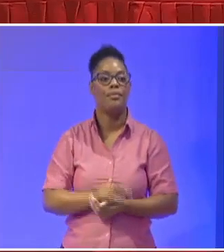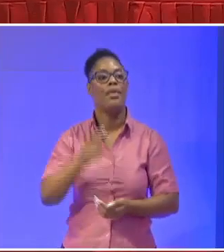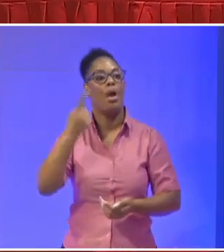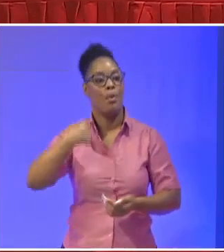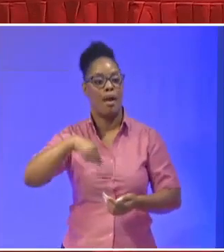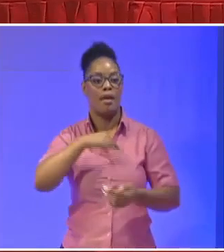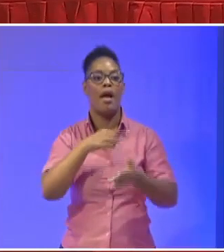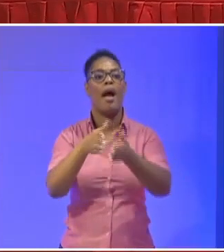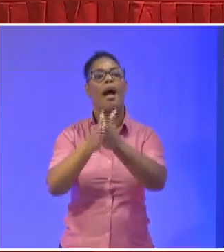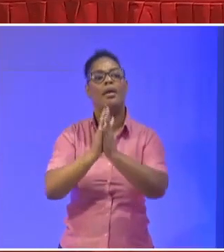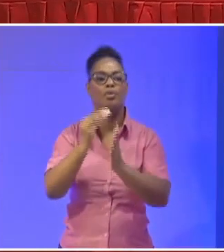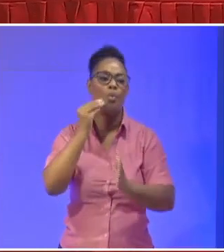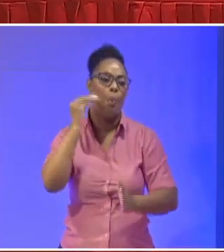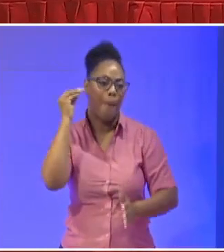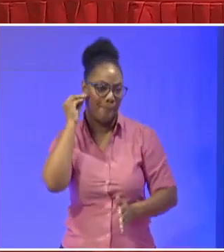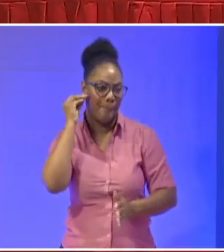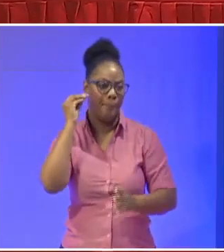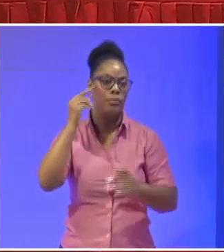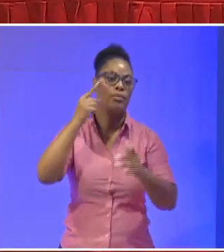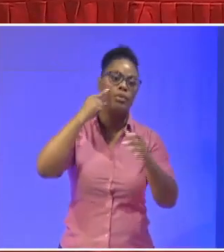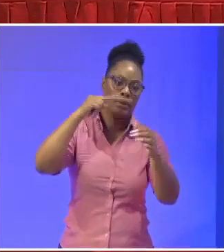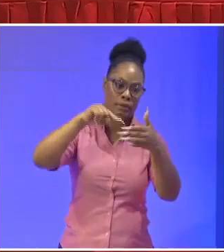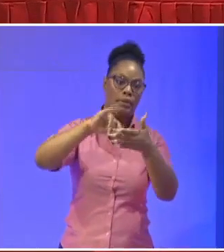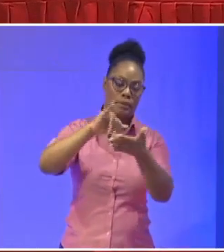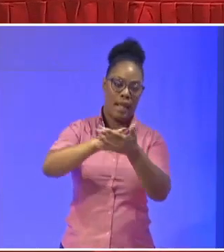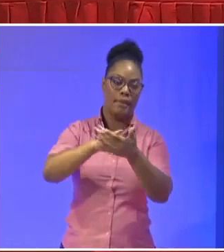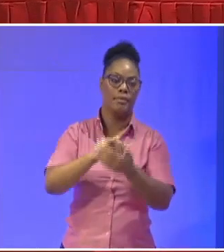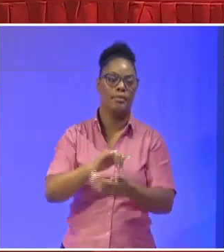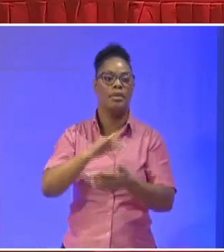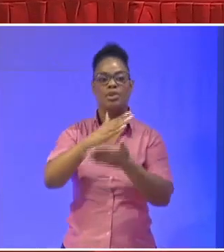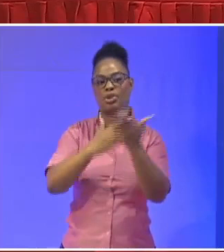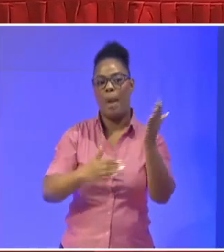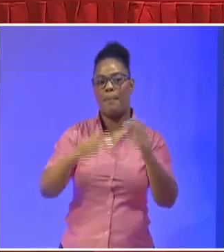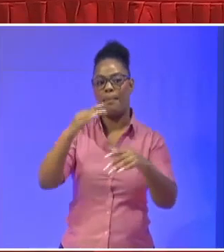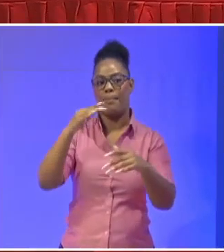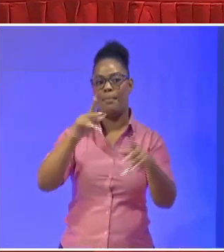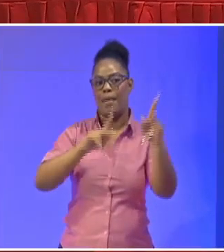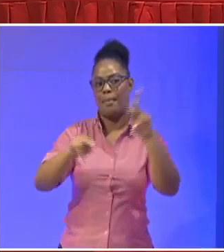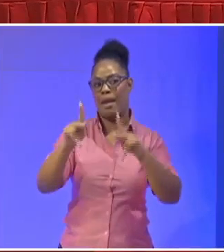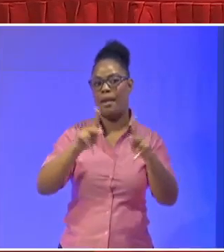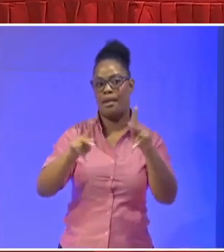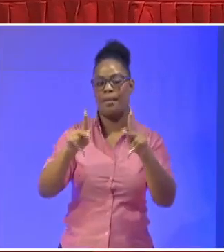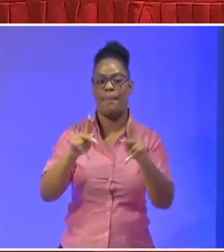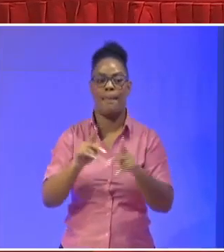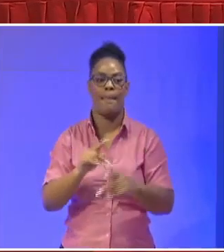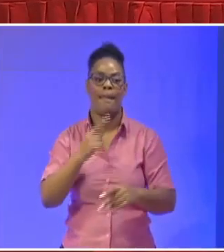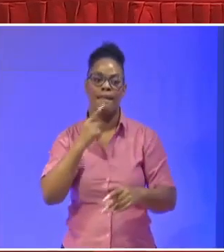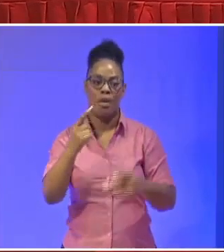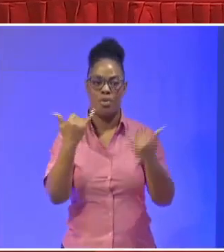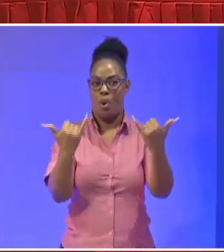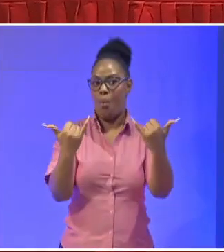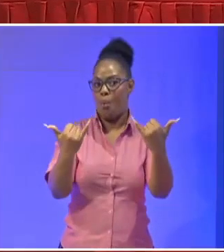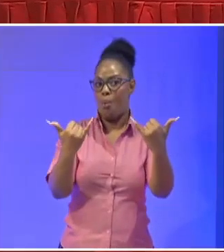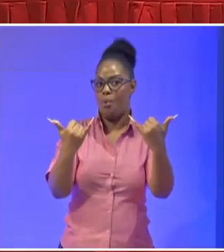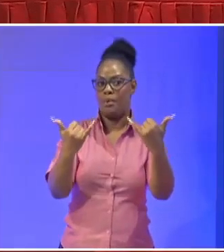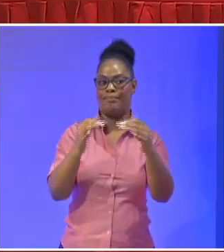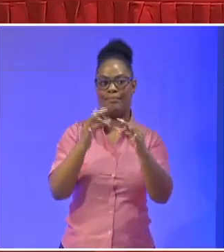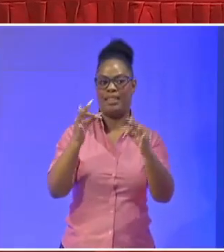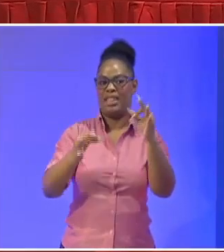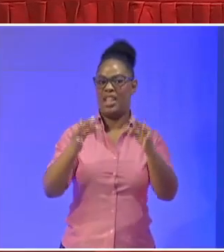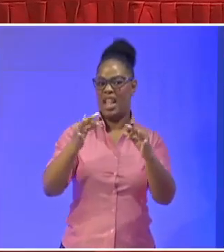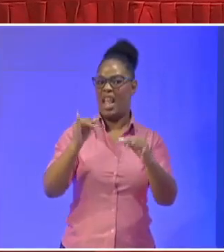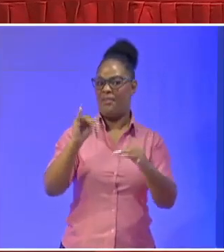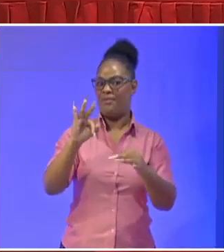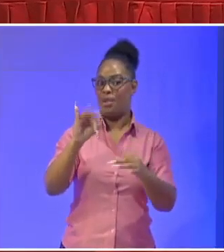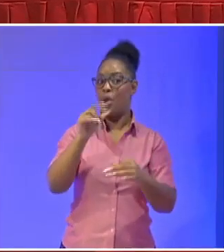kits. And some people from the population are wondering, is it okay now, seeing as we've gotten some approvals to go and purchase